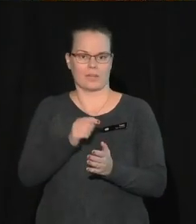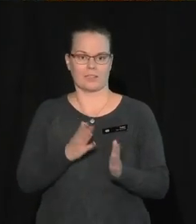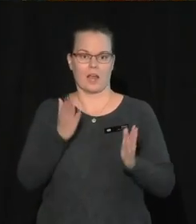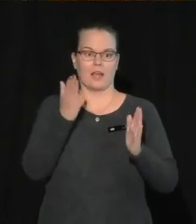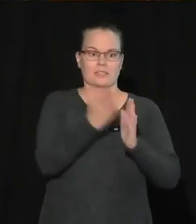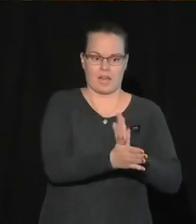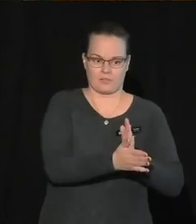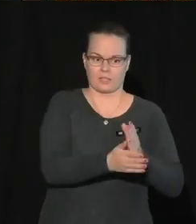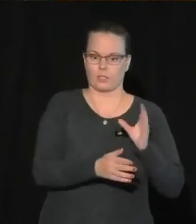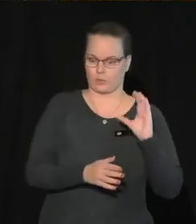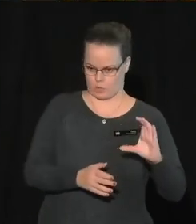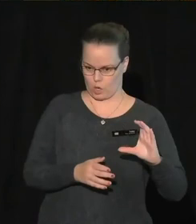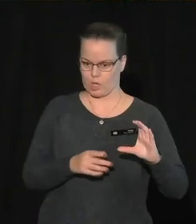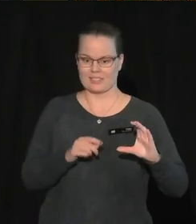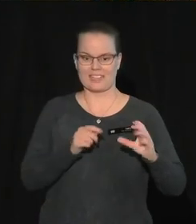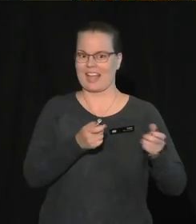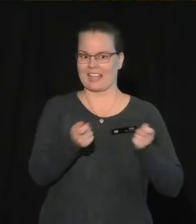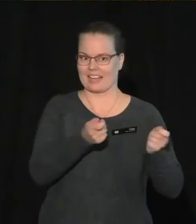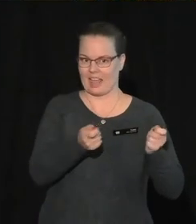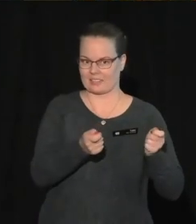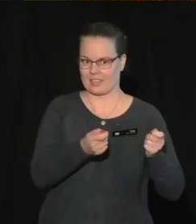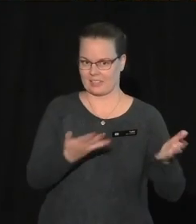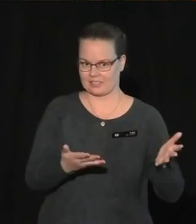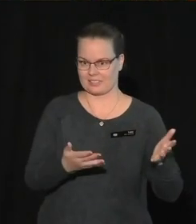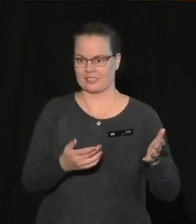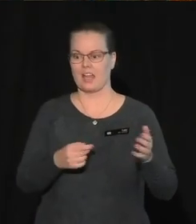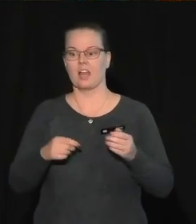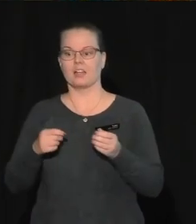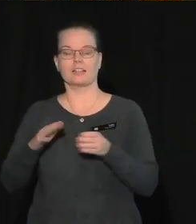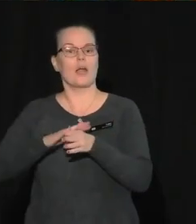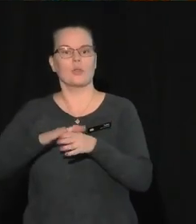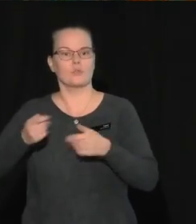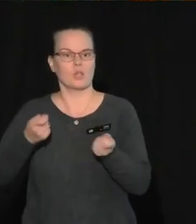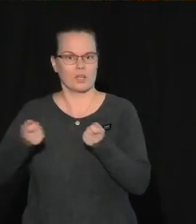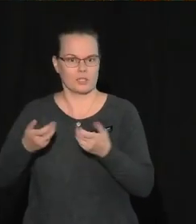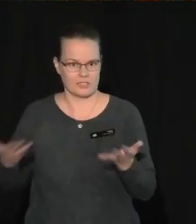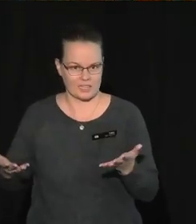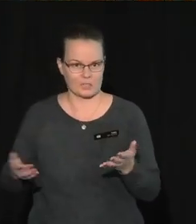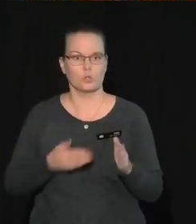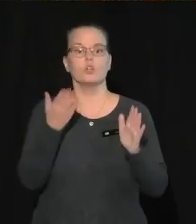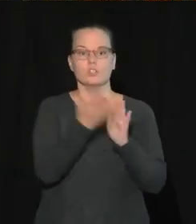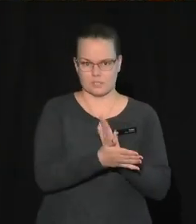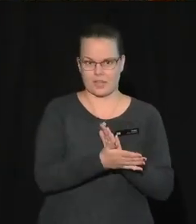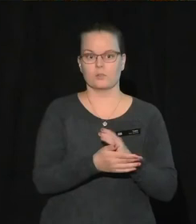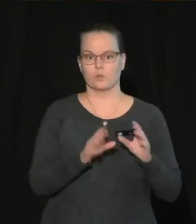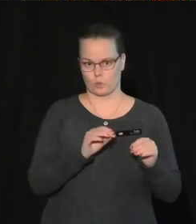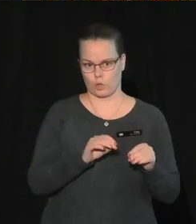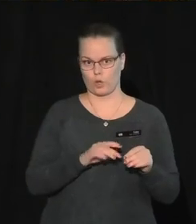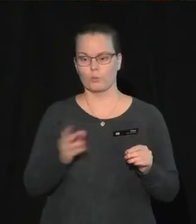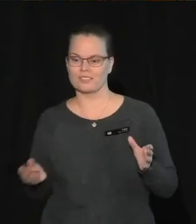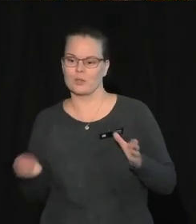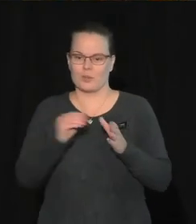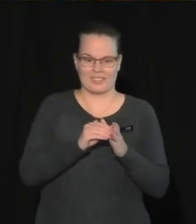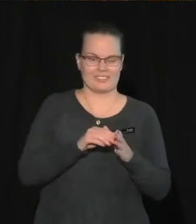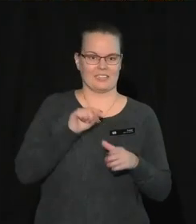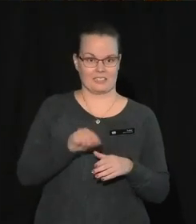directive regulates accessibility, but does not regulate usability. However, if I may elaborate, I'm sure that